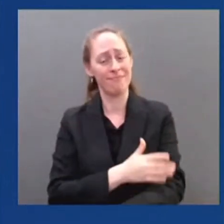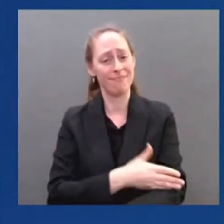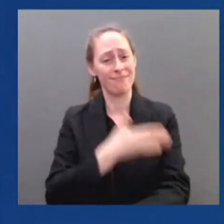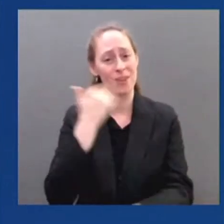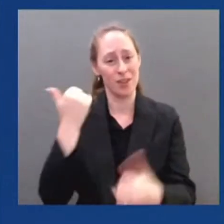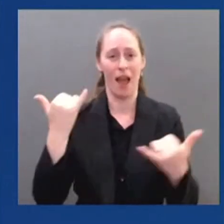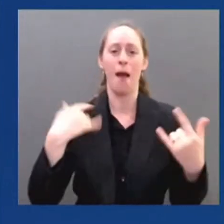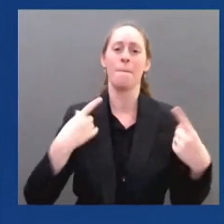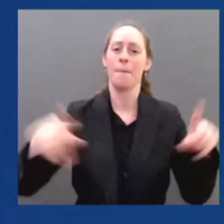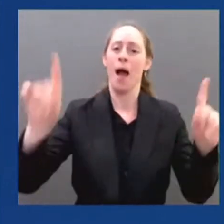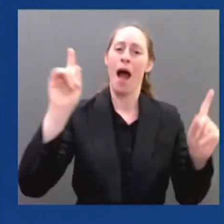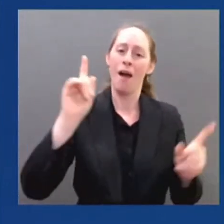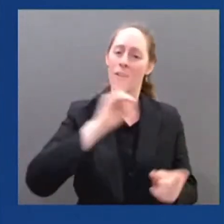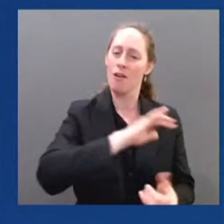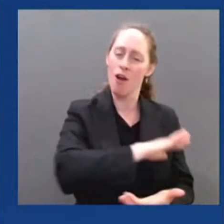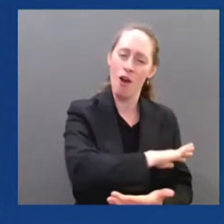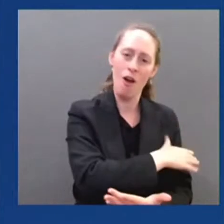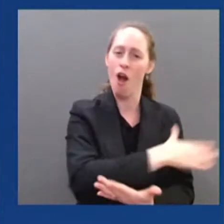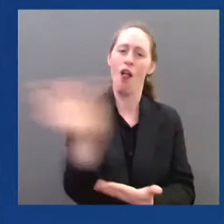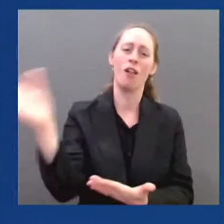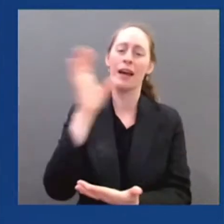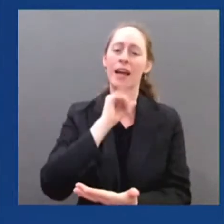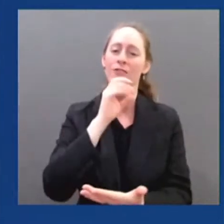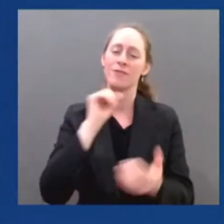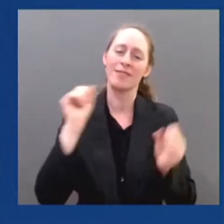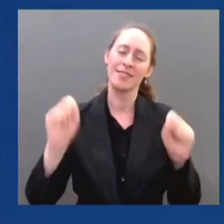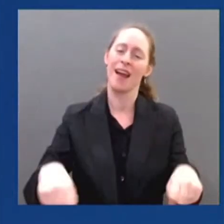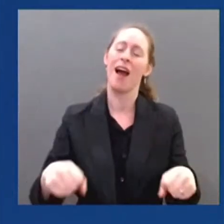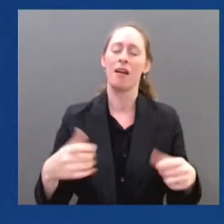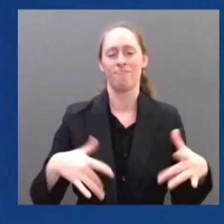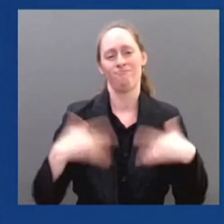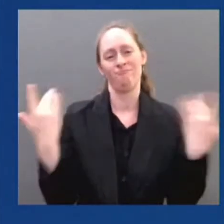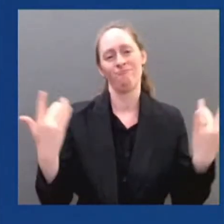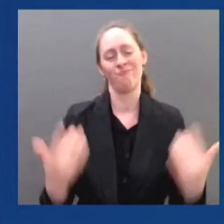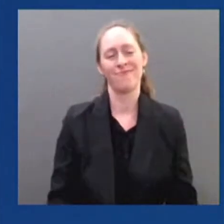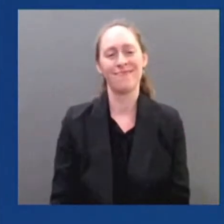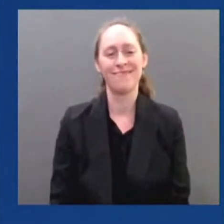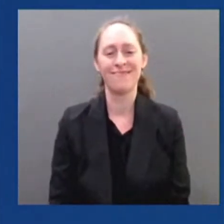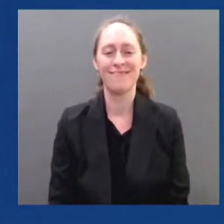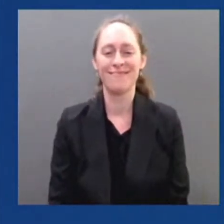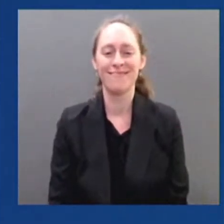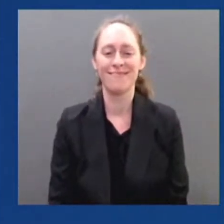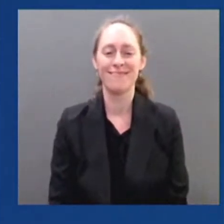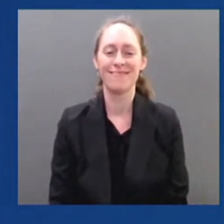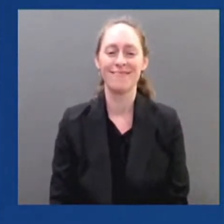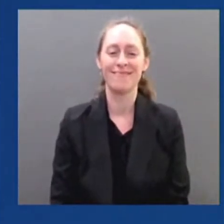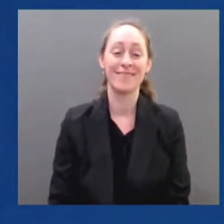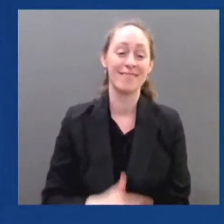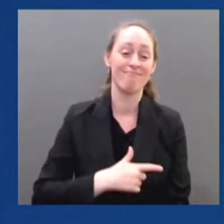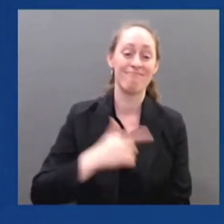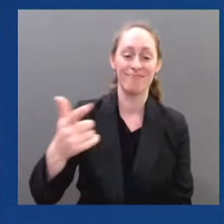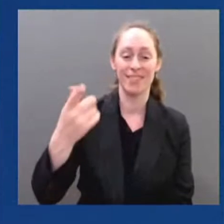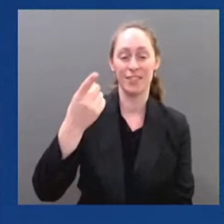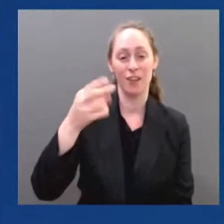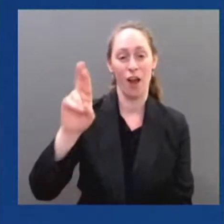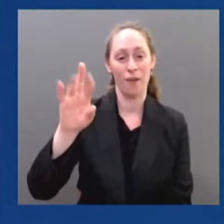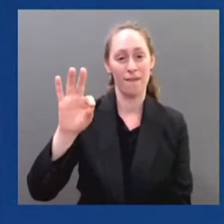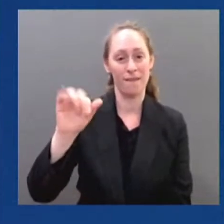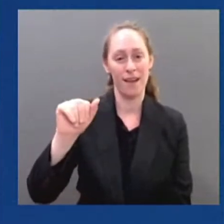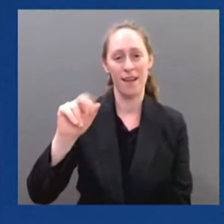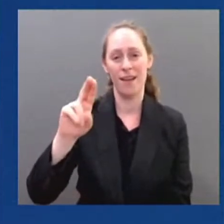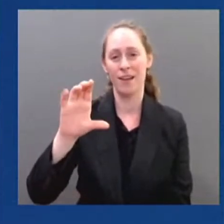I'll now turn things over to Dr. Fauci. Thank you very much, Dr. Walensky. What I'd like to do over the next minute or two is to